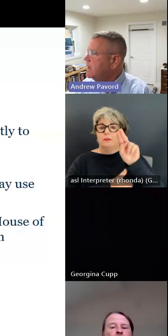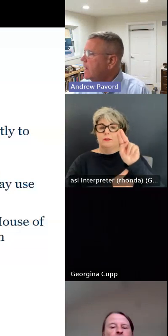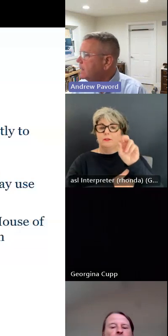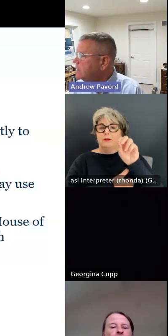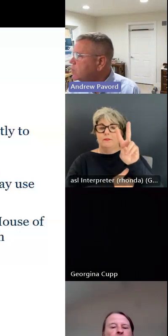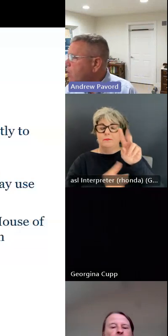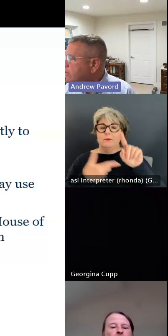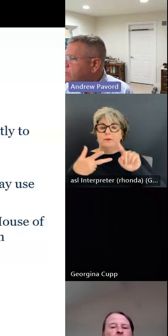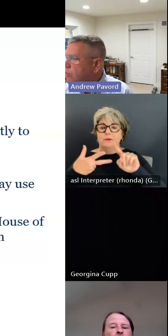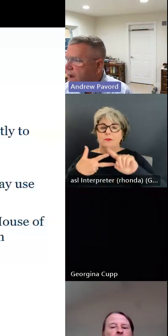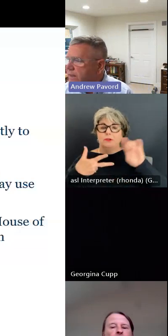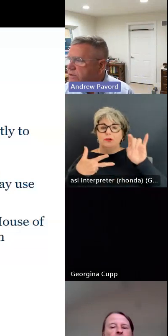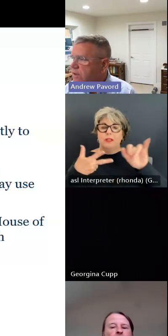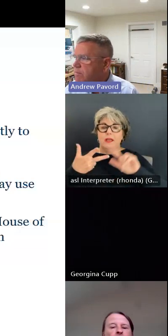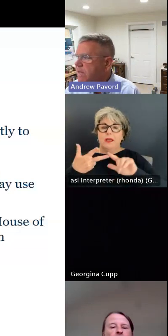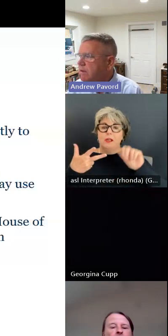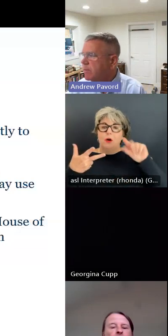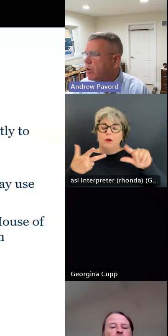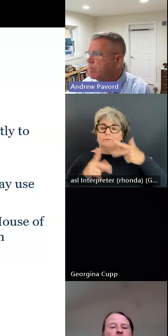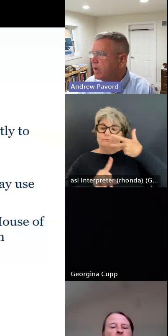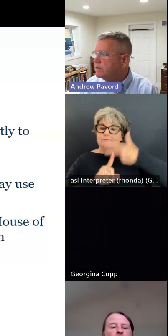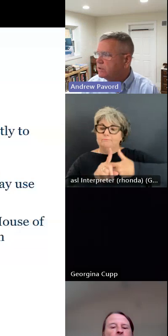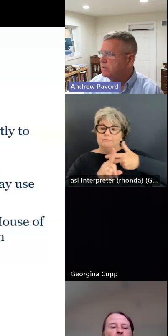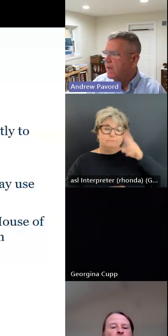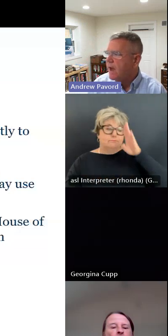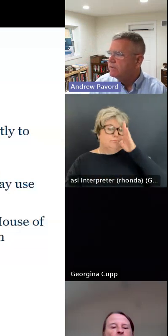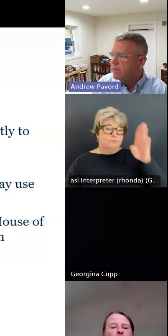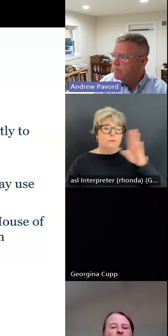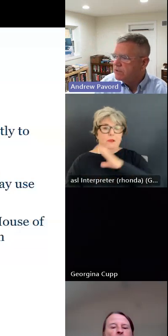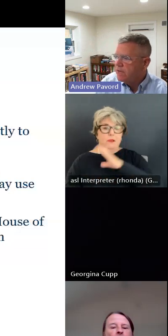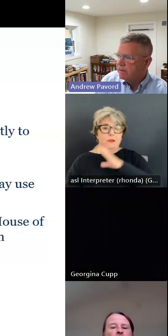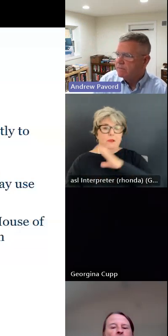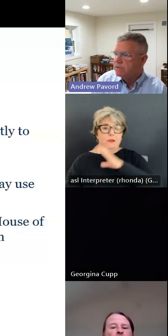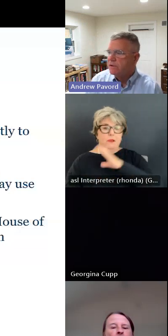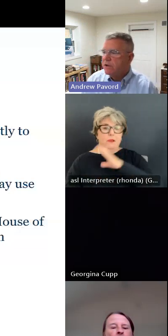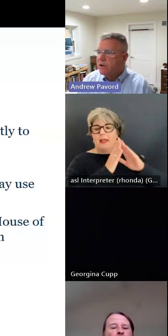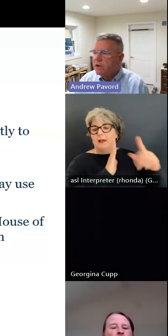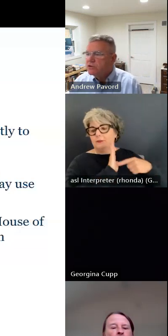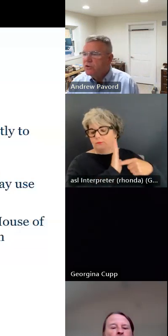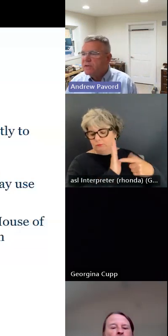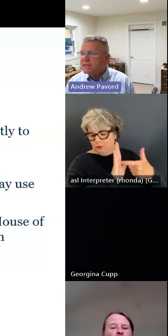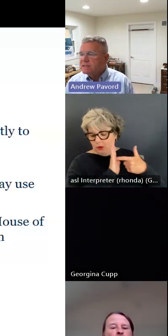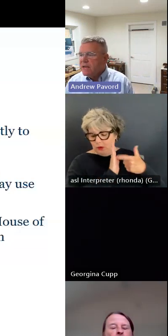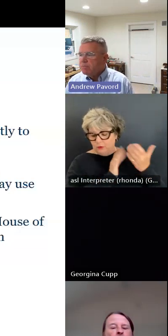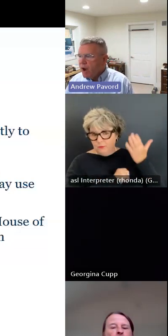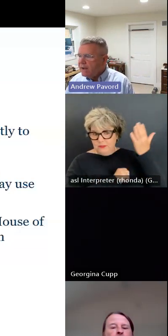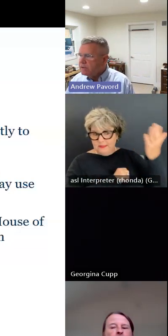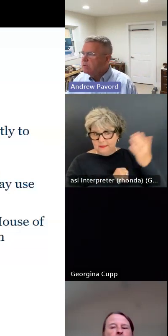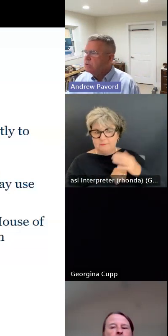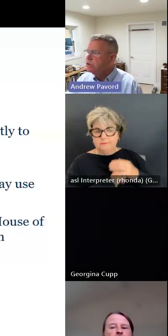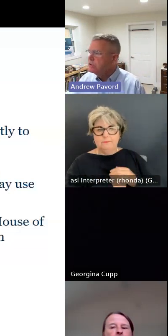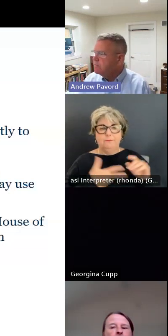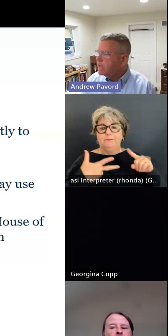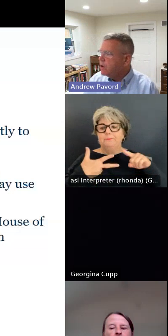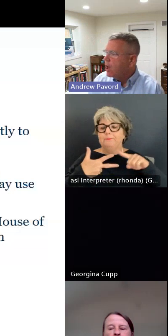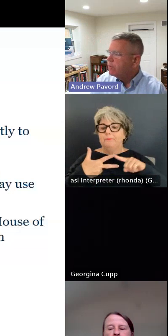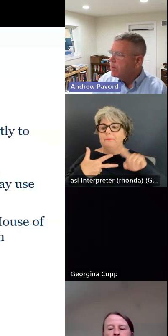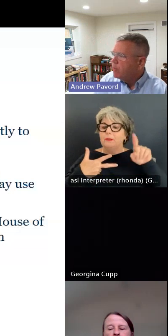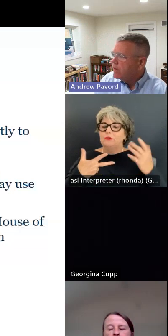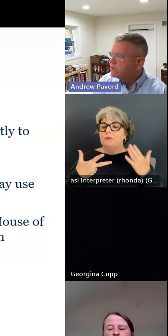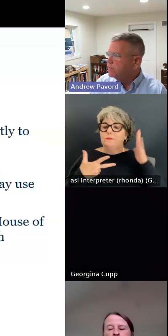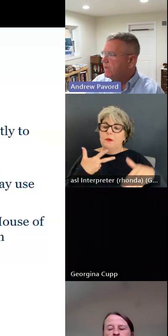August, and each quarter directly to the Committee of Appropriations, House of Representatives. To the extent practical, you should